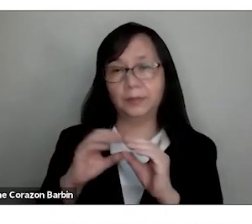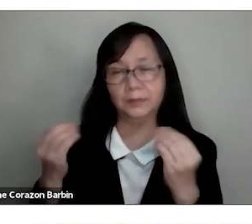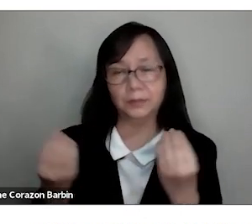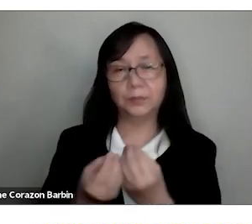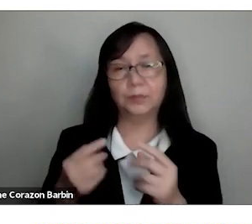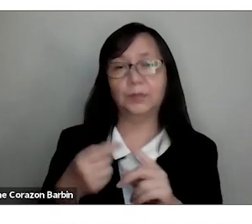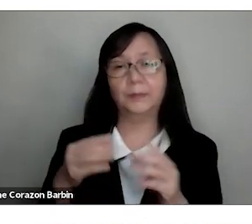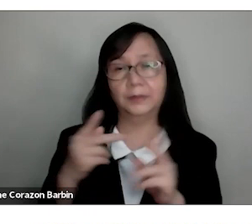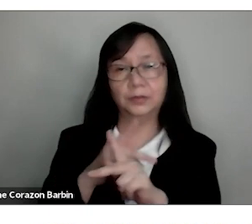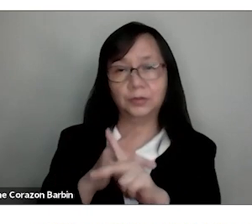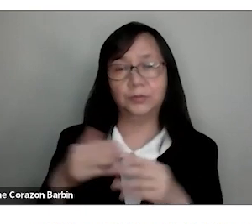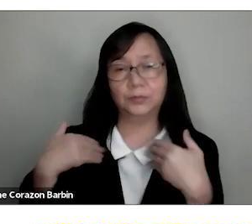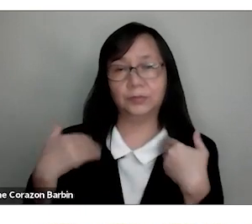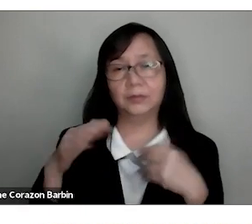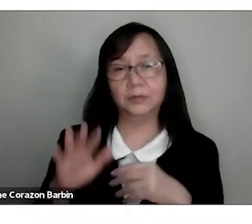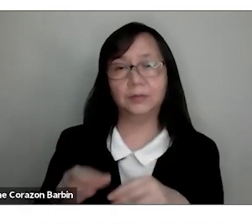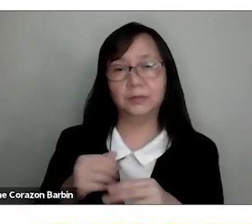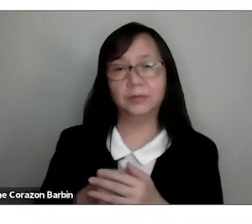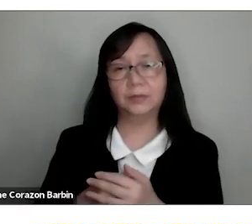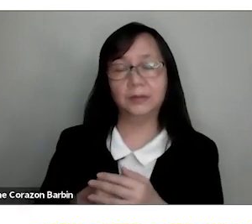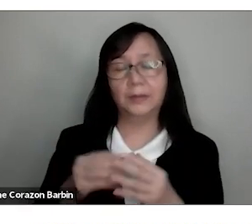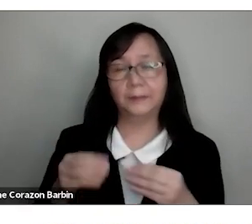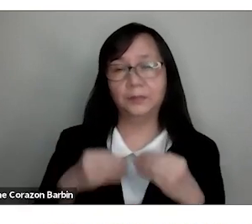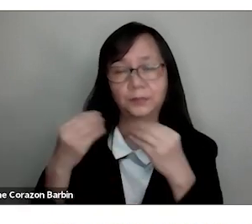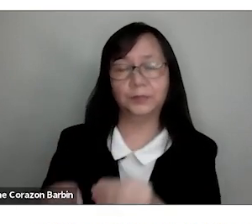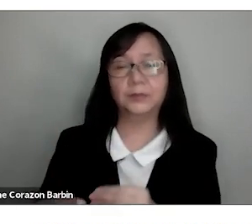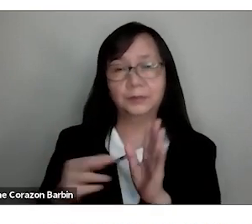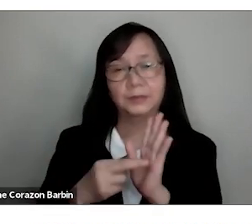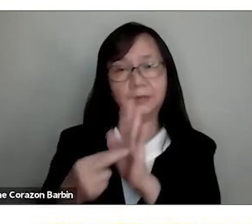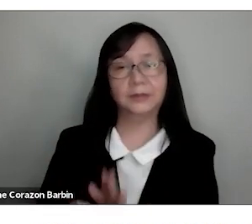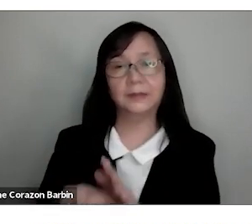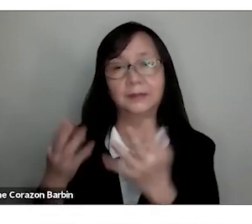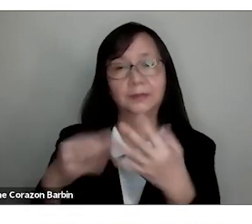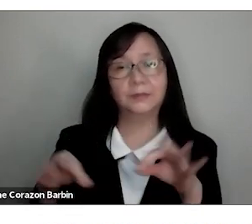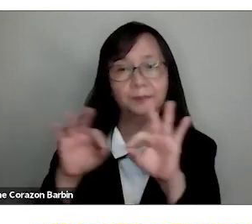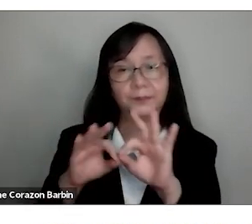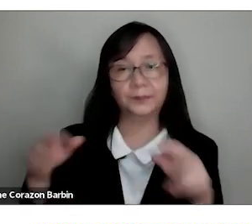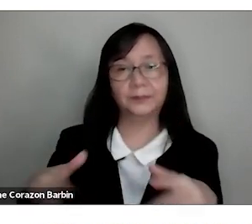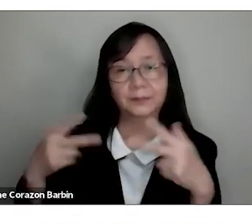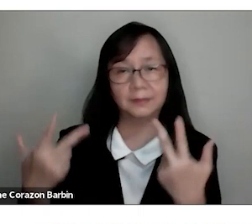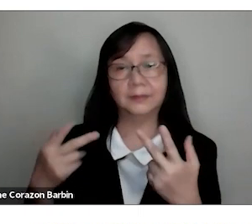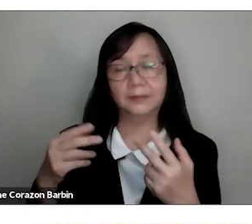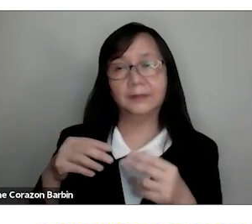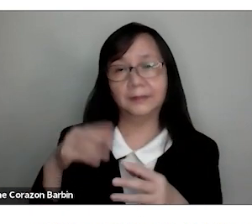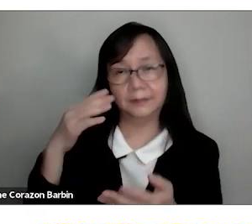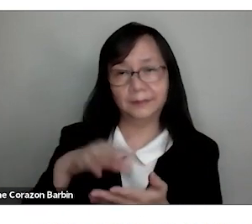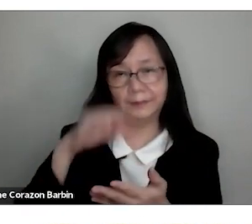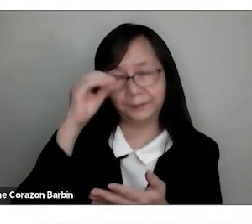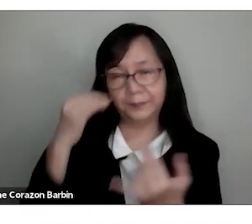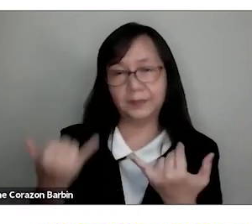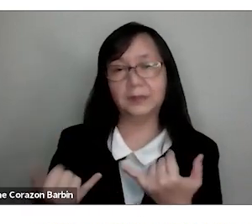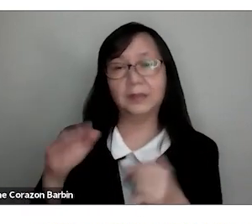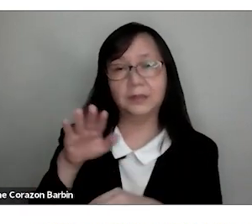exploitation and abuse. They put forward recommendations related to the importance of digital literacy, child participation